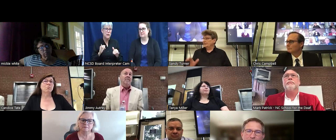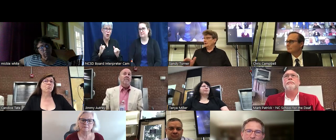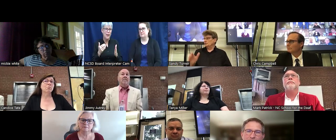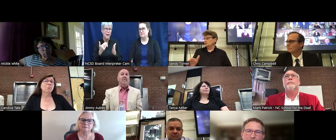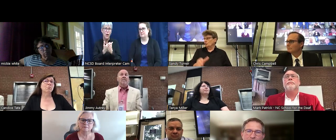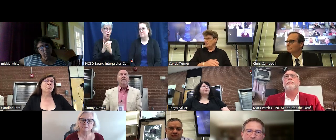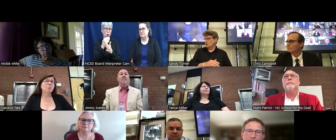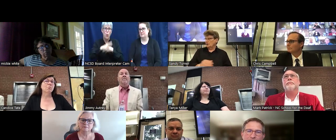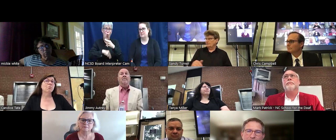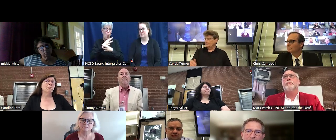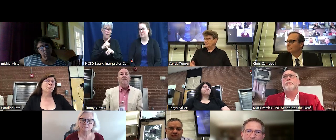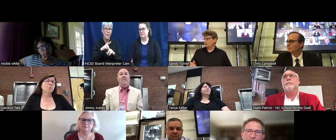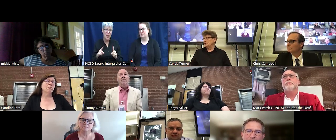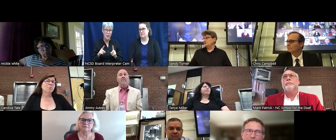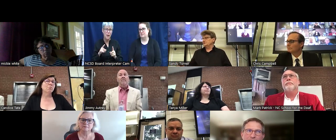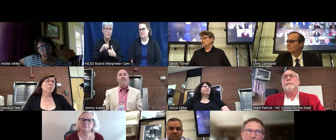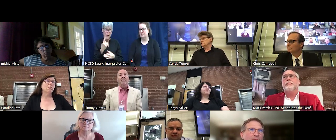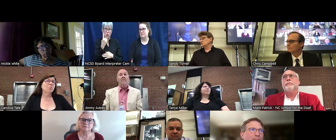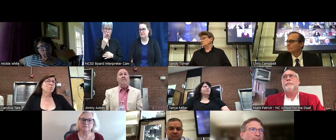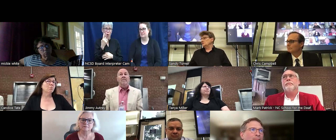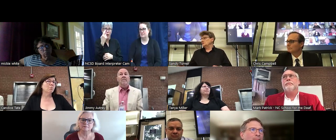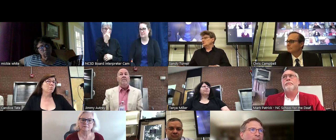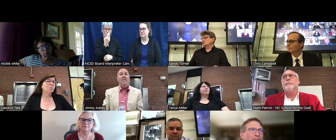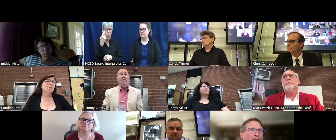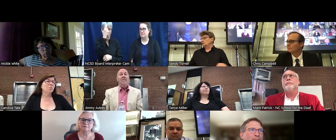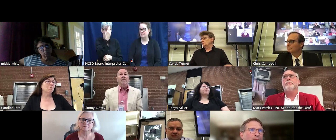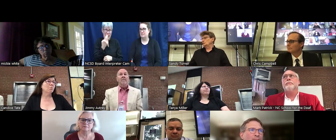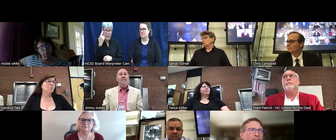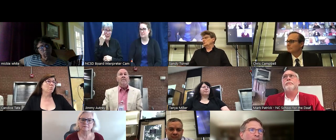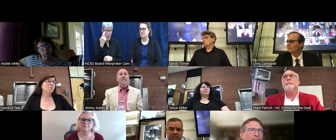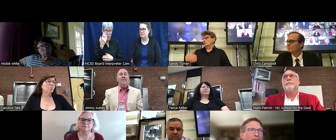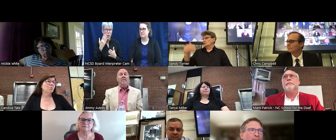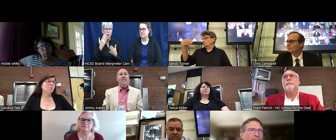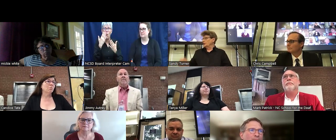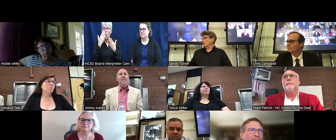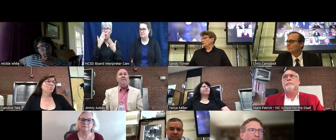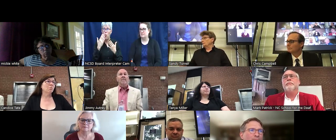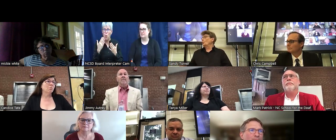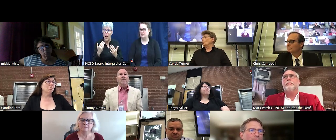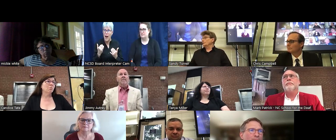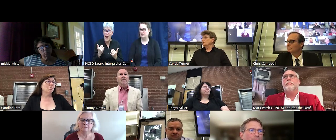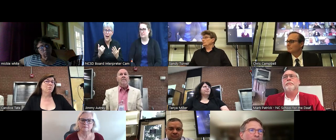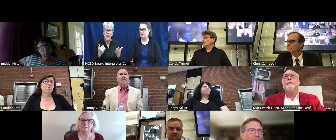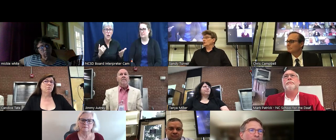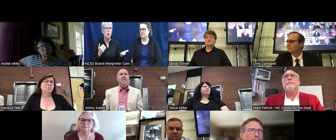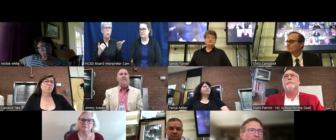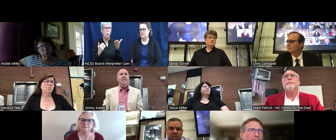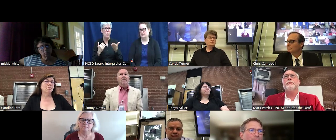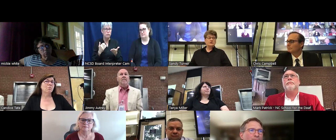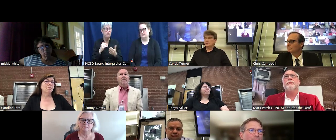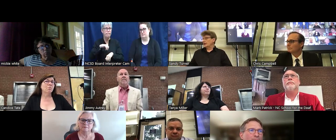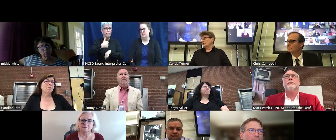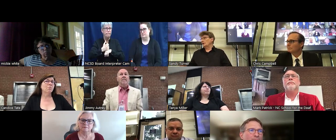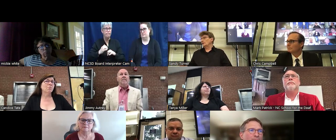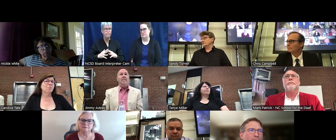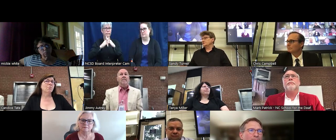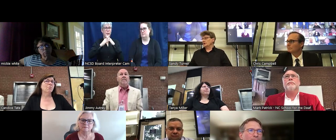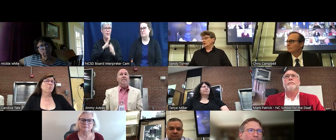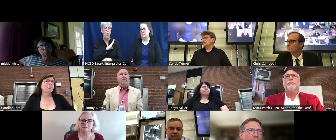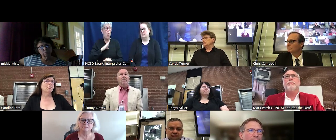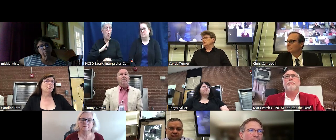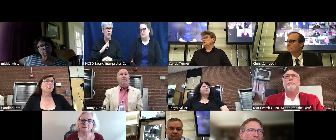But that was one of the reasons to bring in the board, was to cut out a lot of